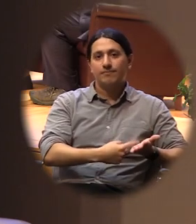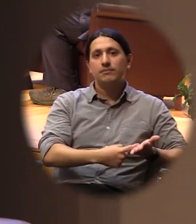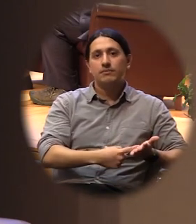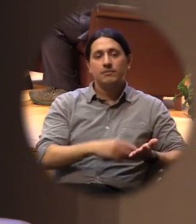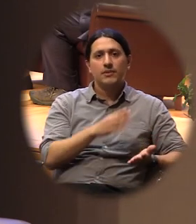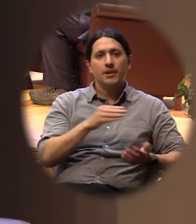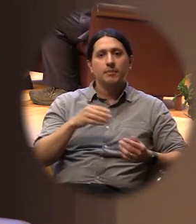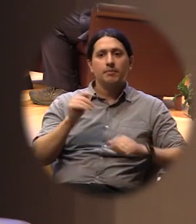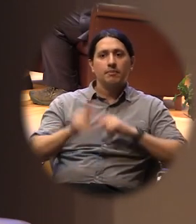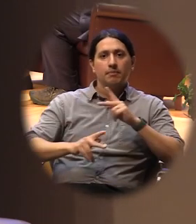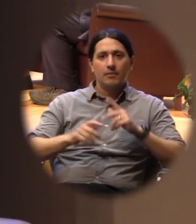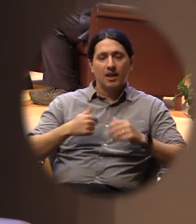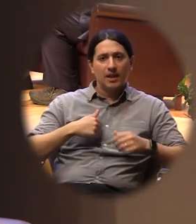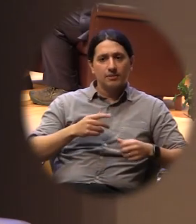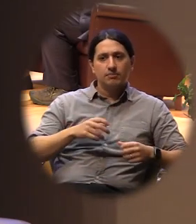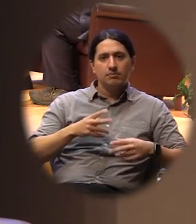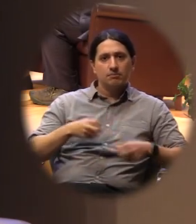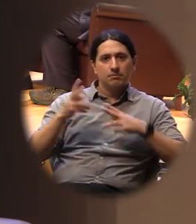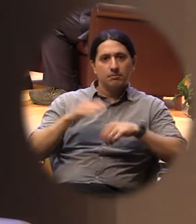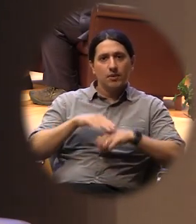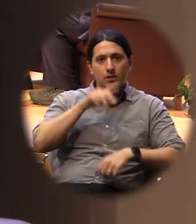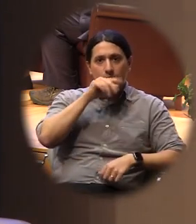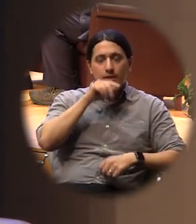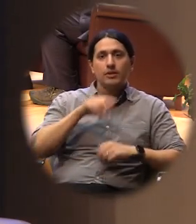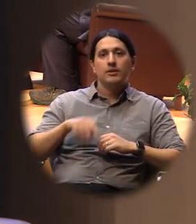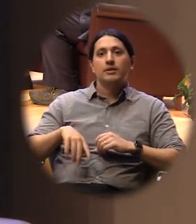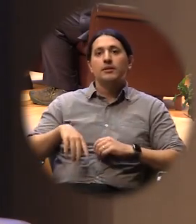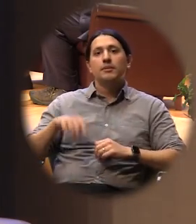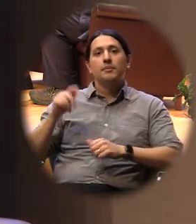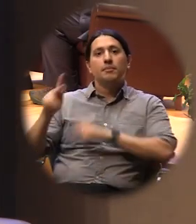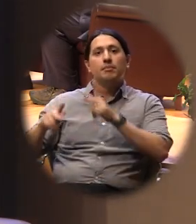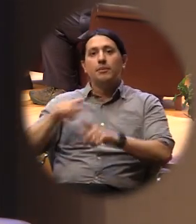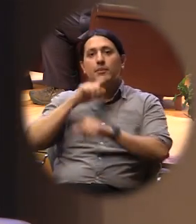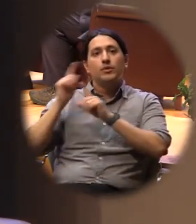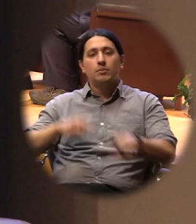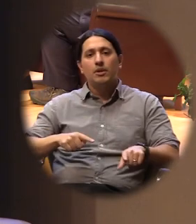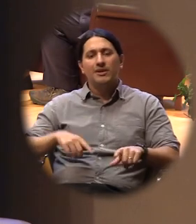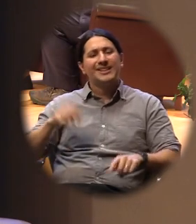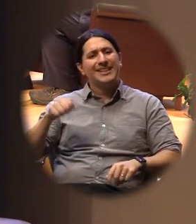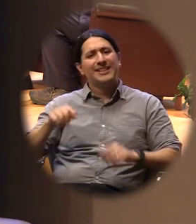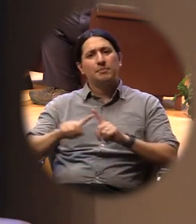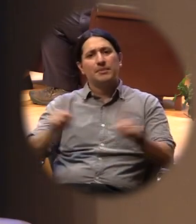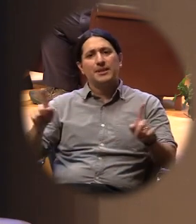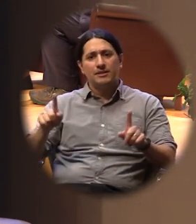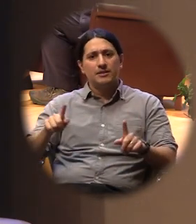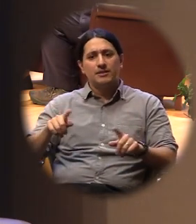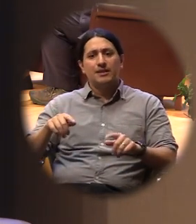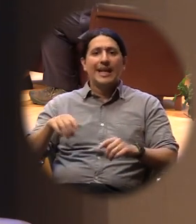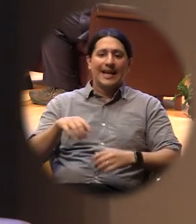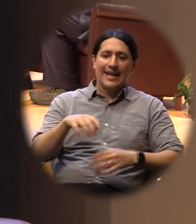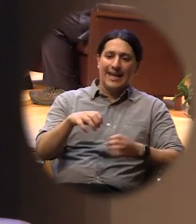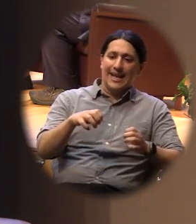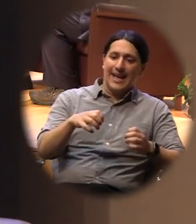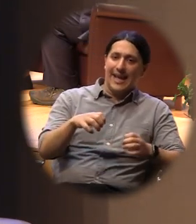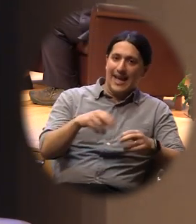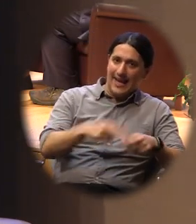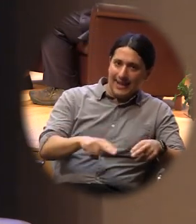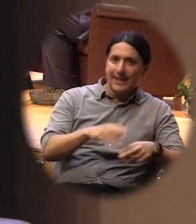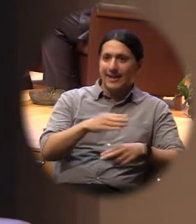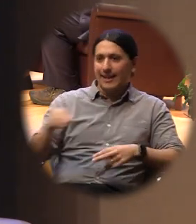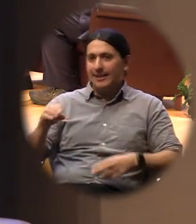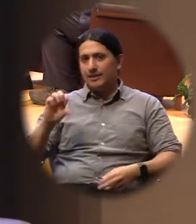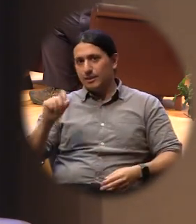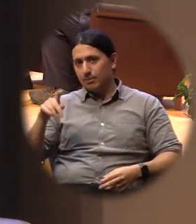tweet back to me, "Yeah, but they're eggs and sperm. It's simple. There's just two." And so it's that, and